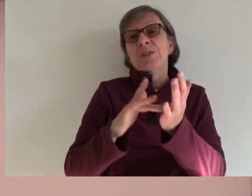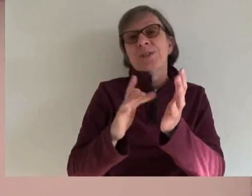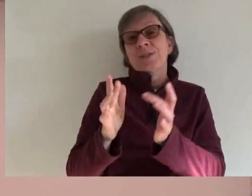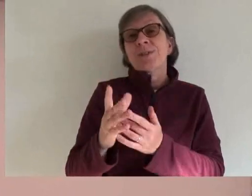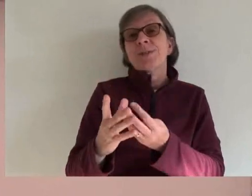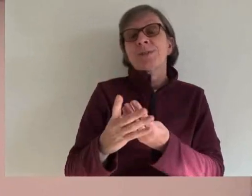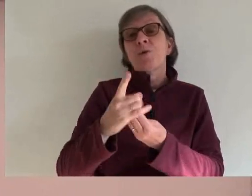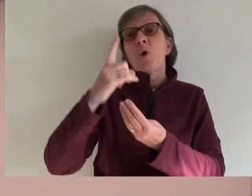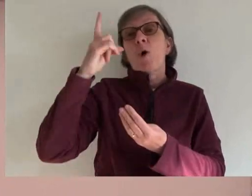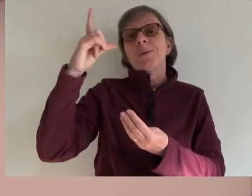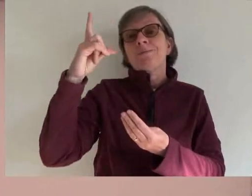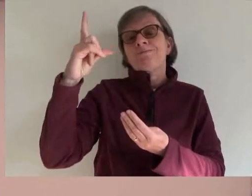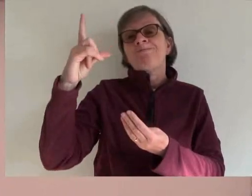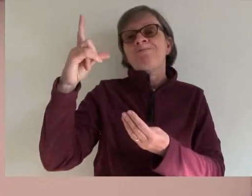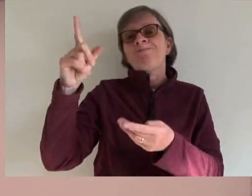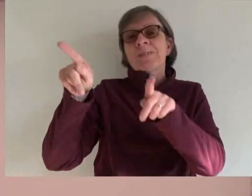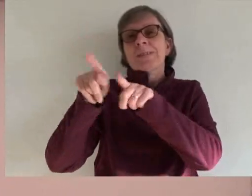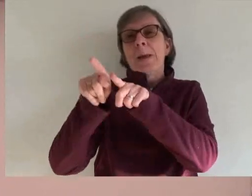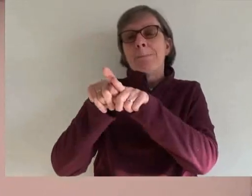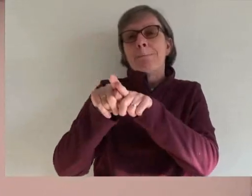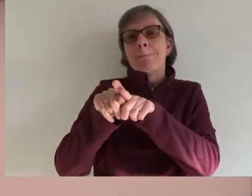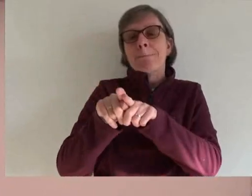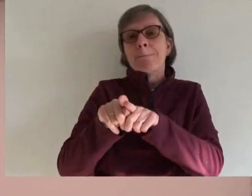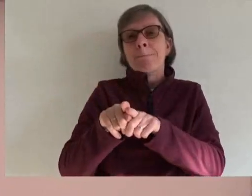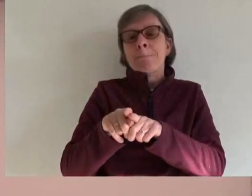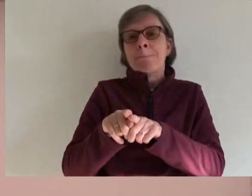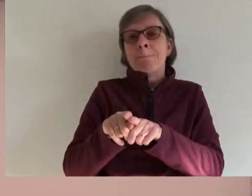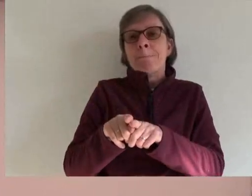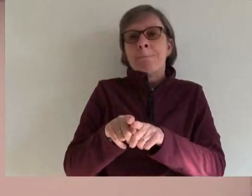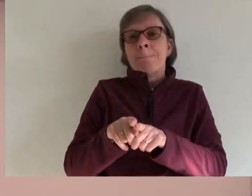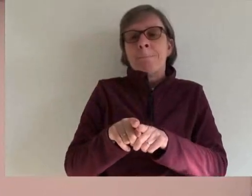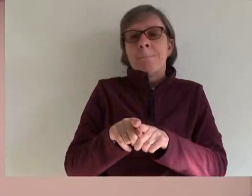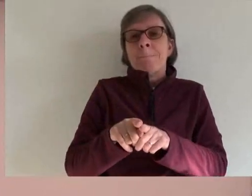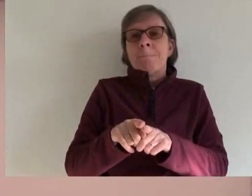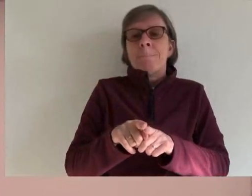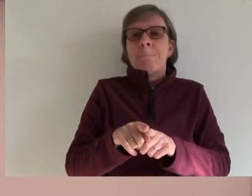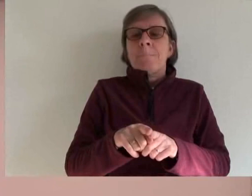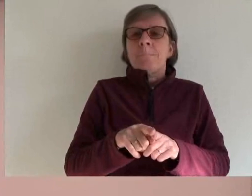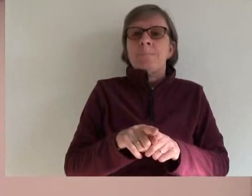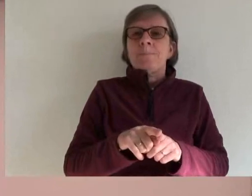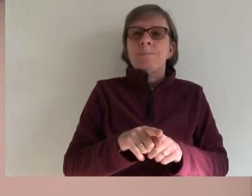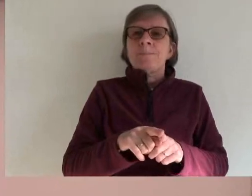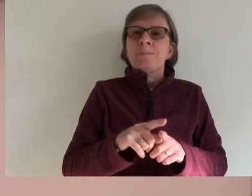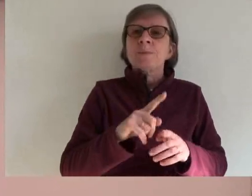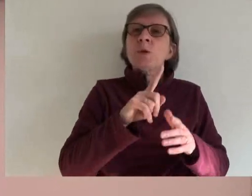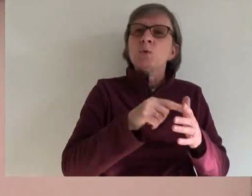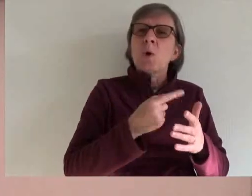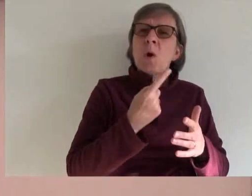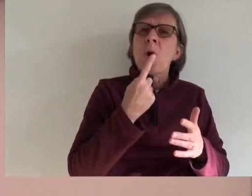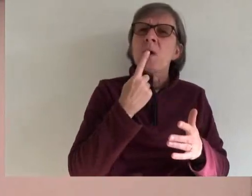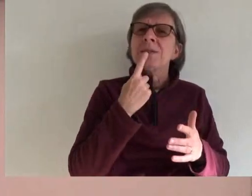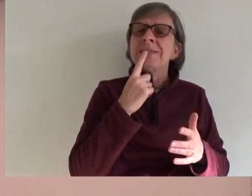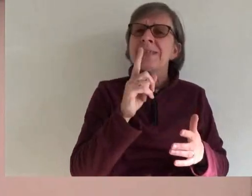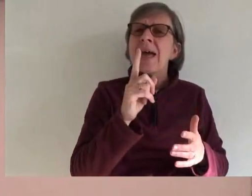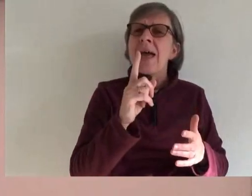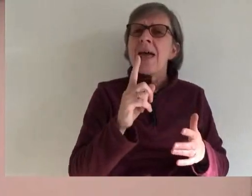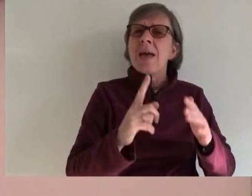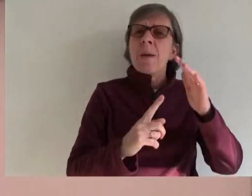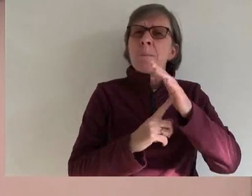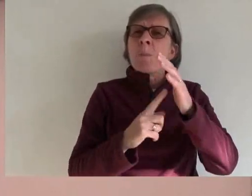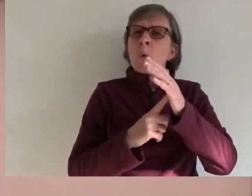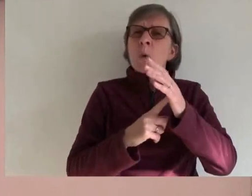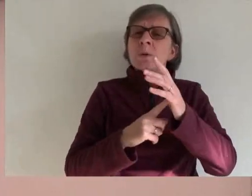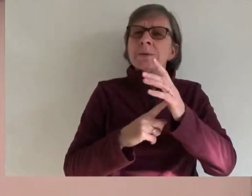And then we saw that John was expressing how important it was to walk with God, to walk